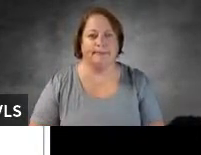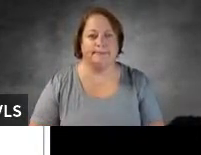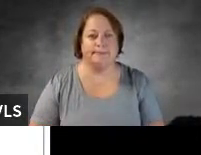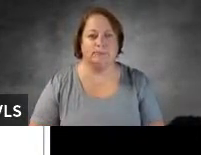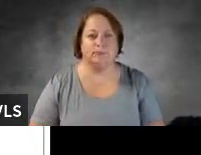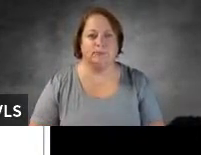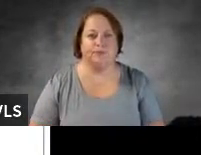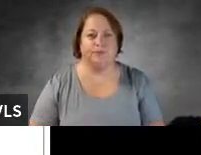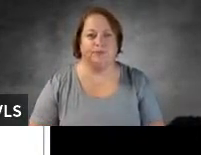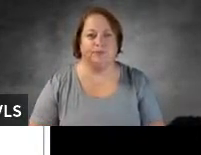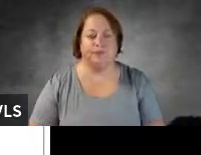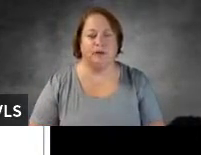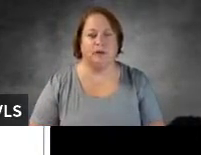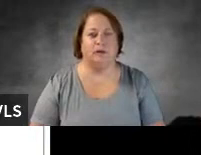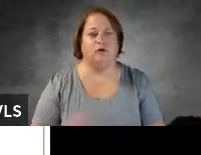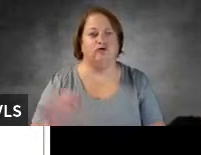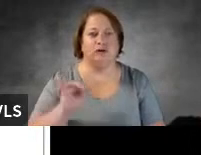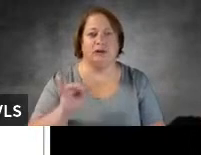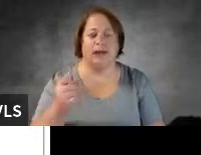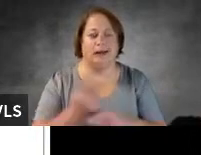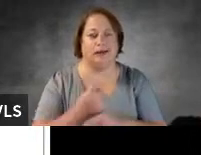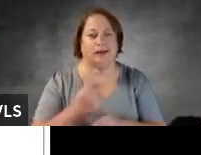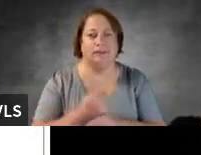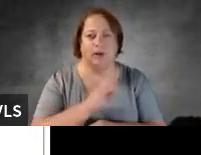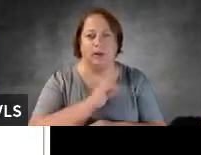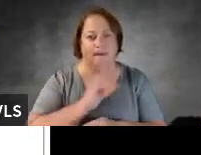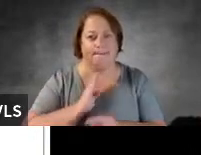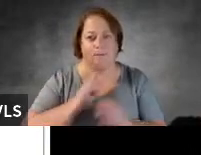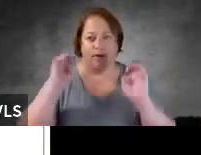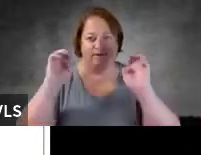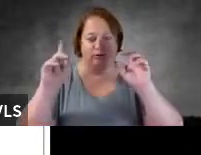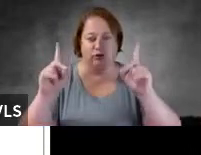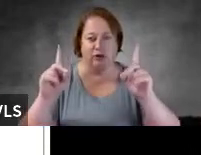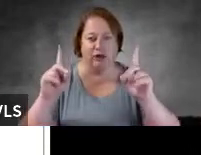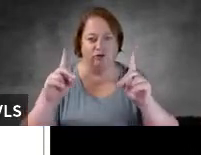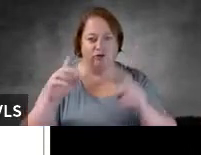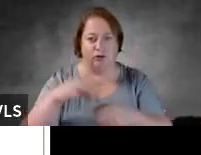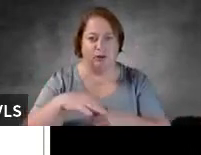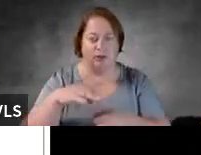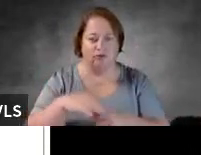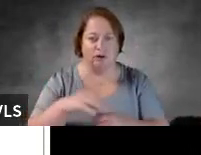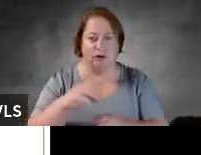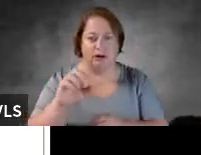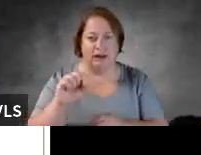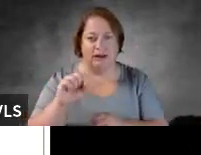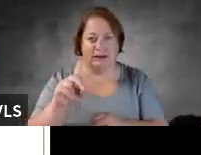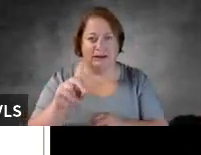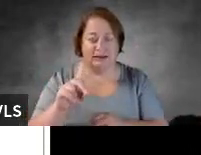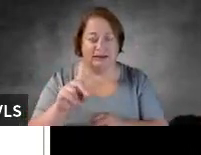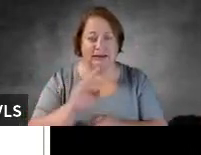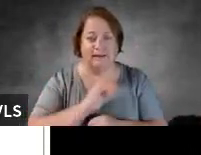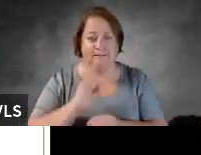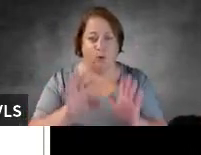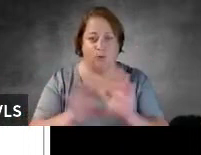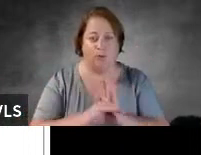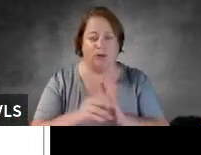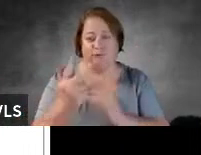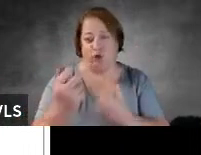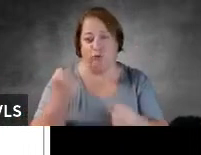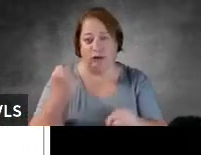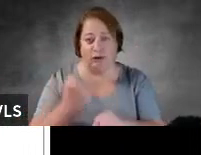And just like in a typical Board of Education election, SSD board appointments last for